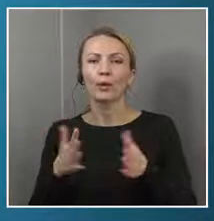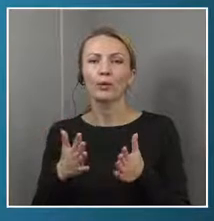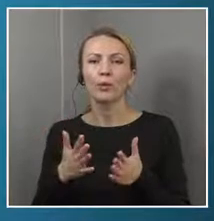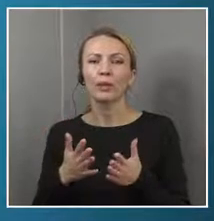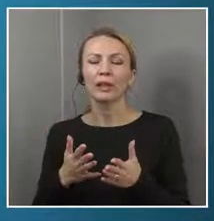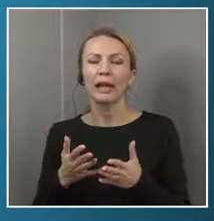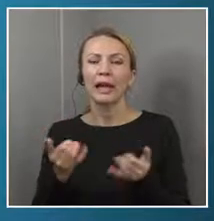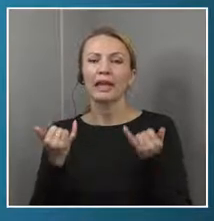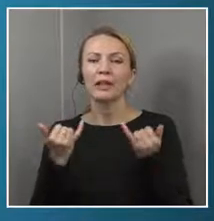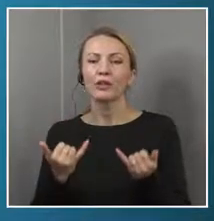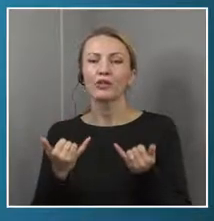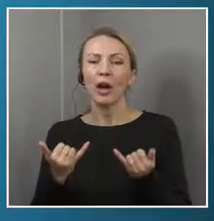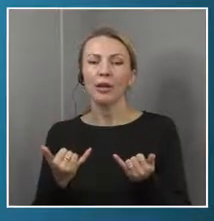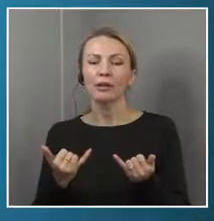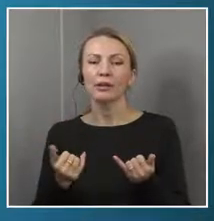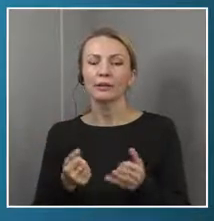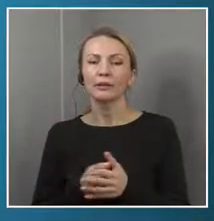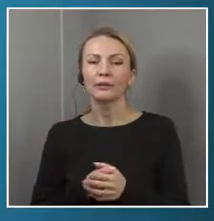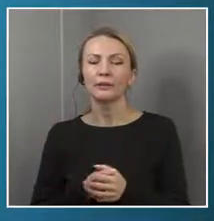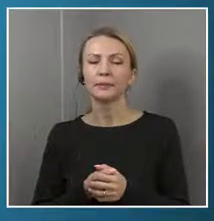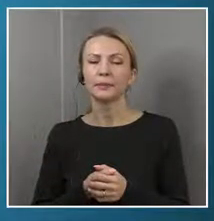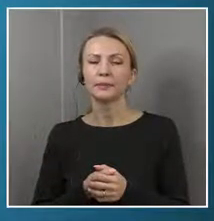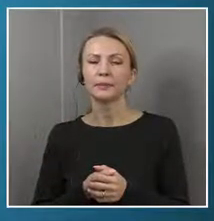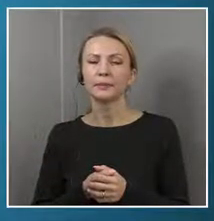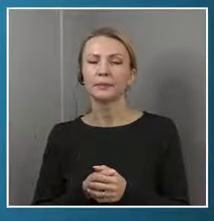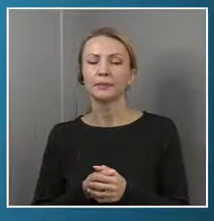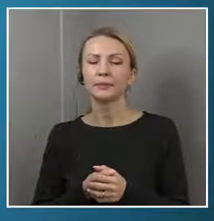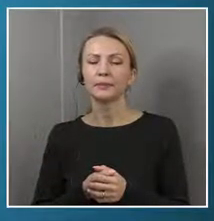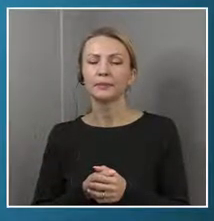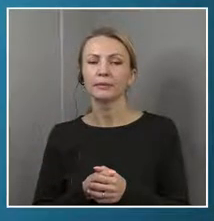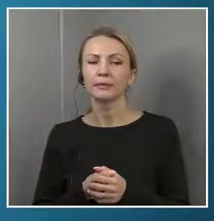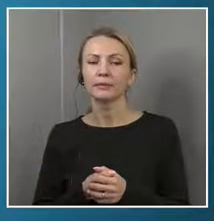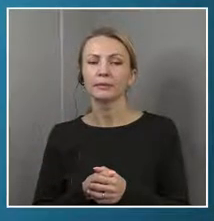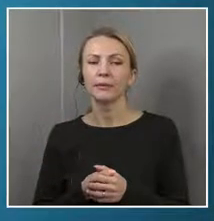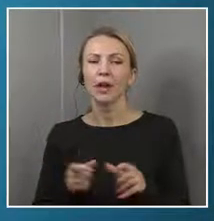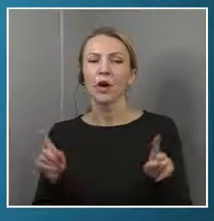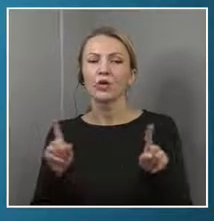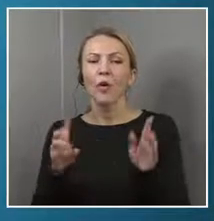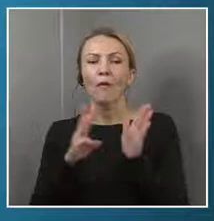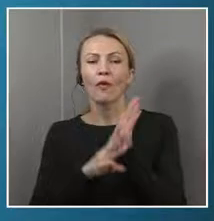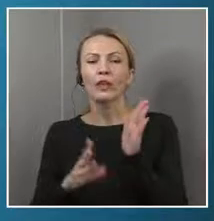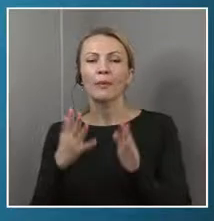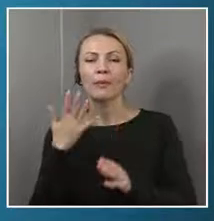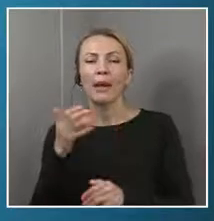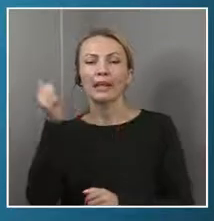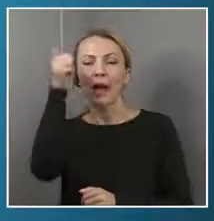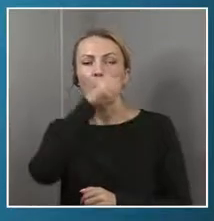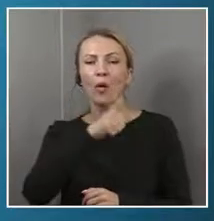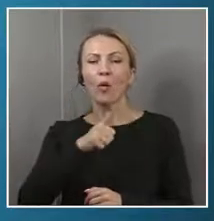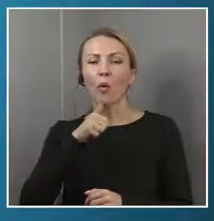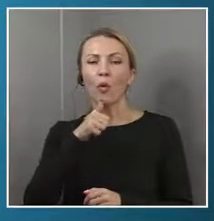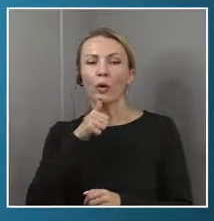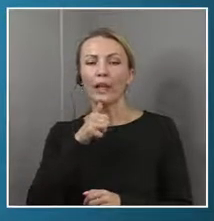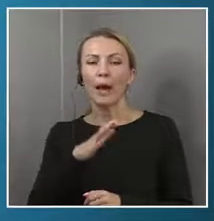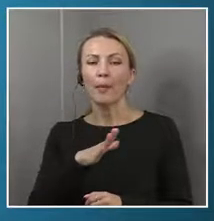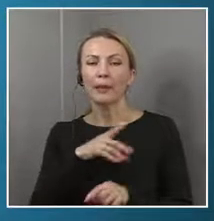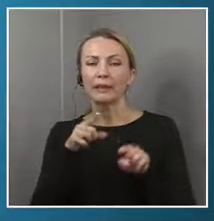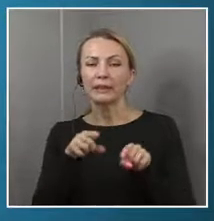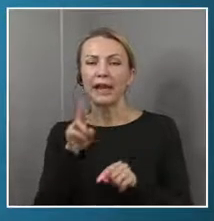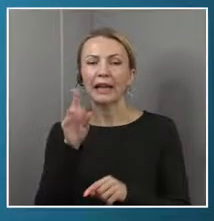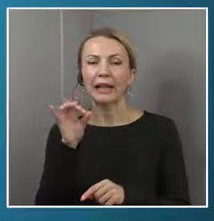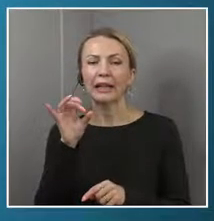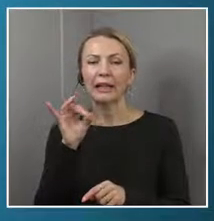that from the past being Gian Bologna, the brilliant court sculptor of the Medici in 16th century Florence, who